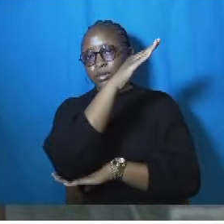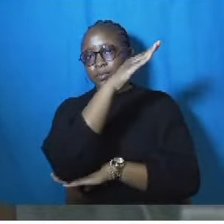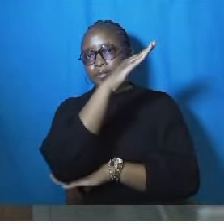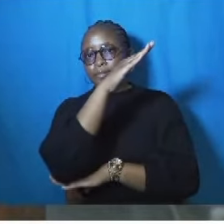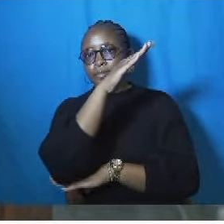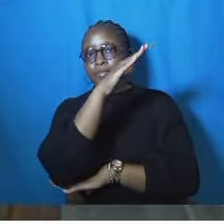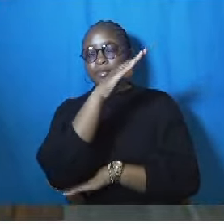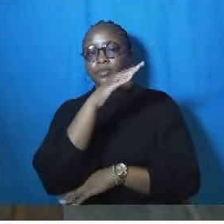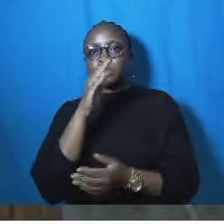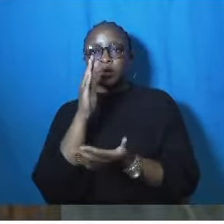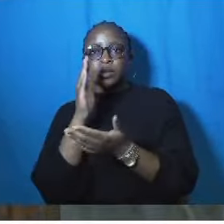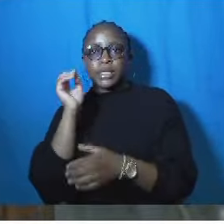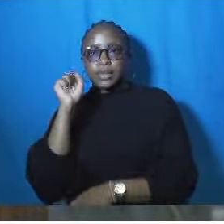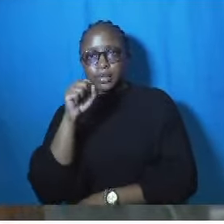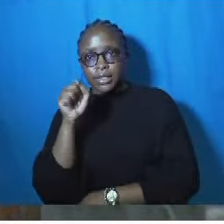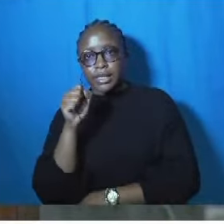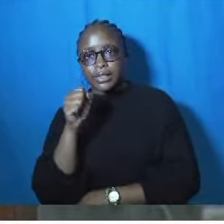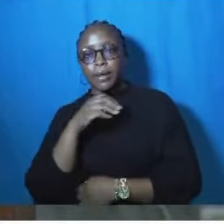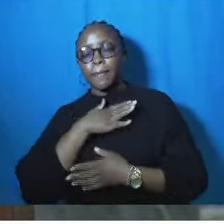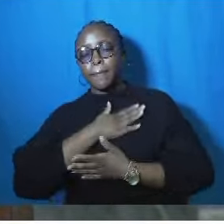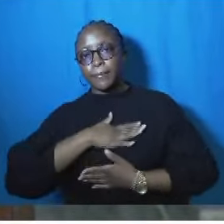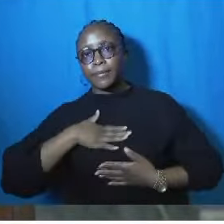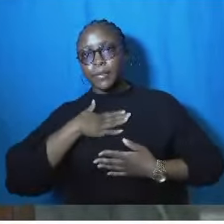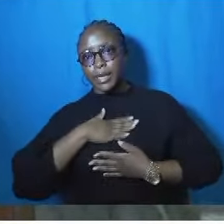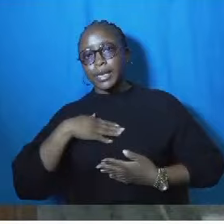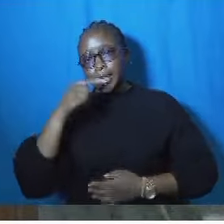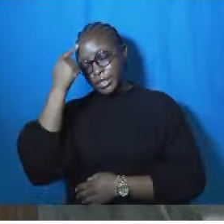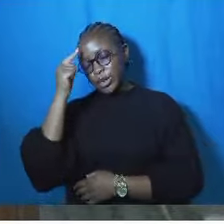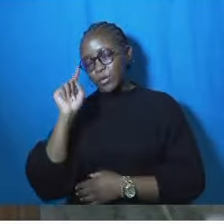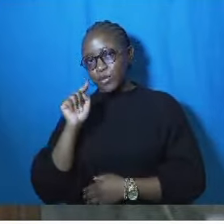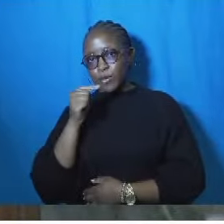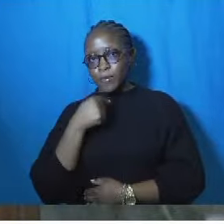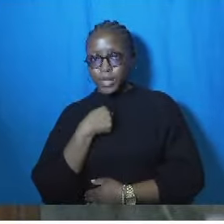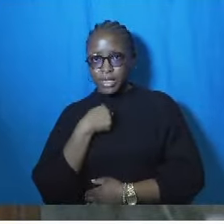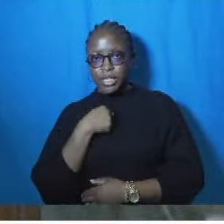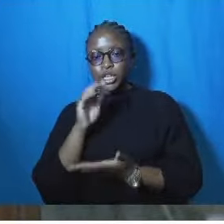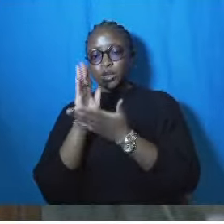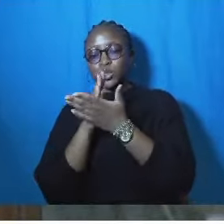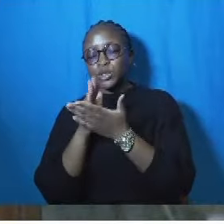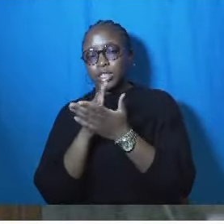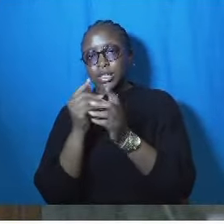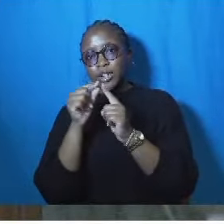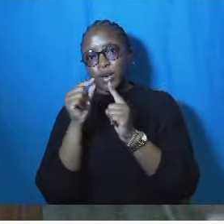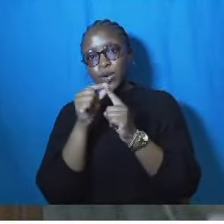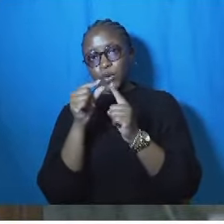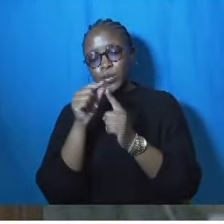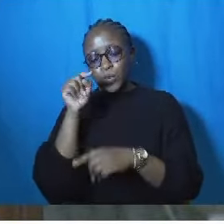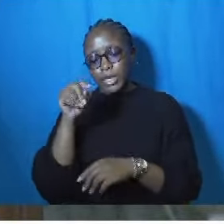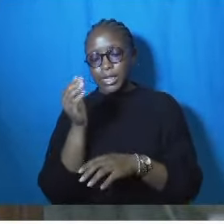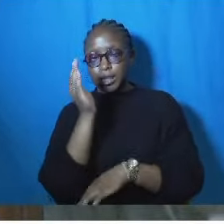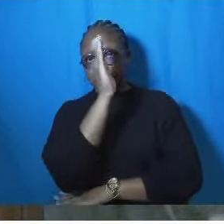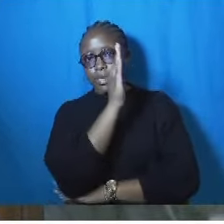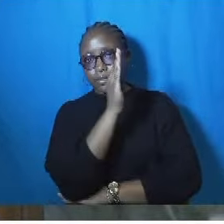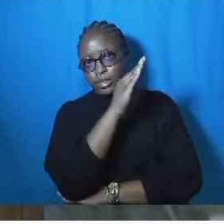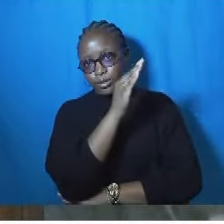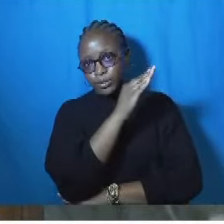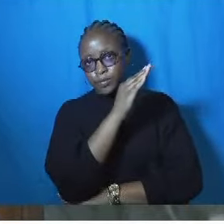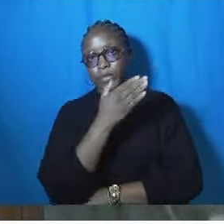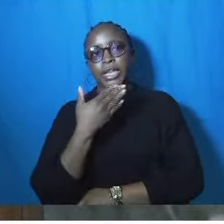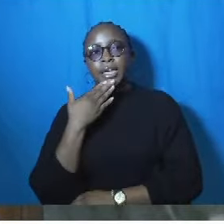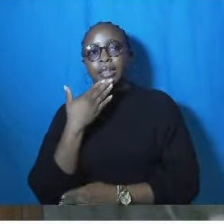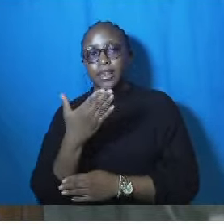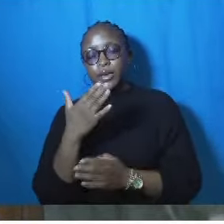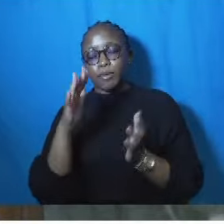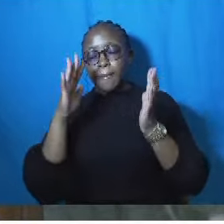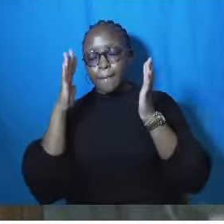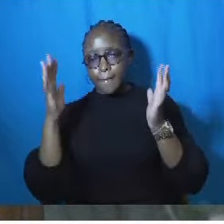Yes, it is a great pleasure for me and privilege to share the word this afternoon. Thank you very much, Provost,